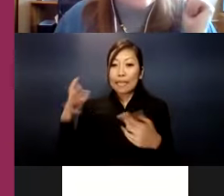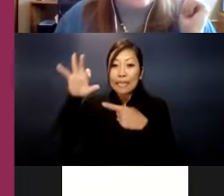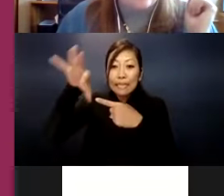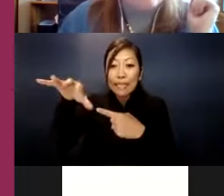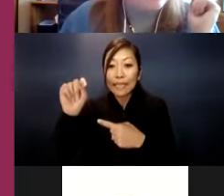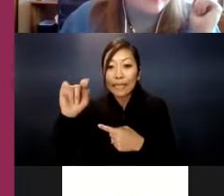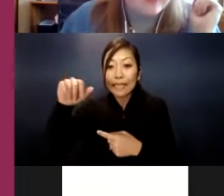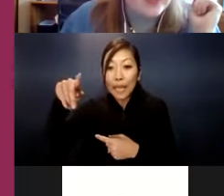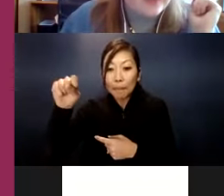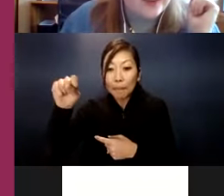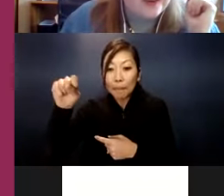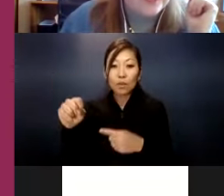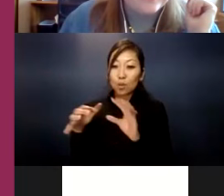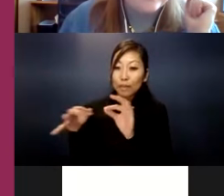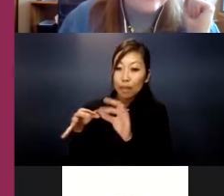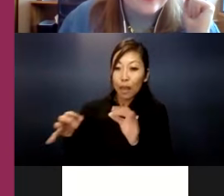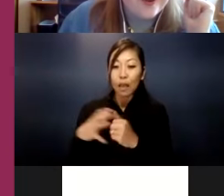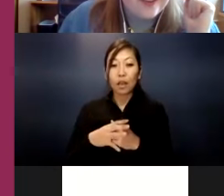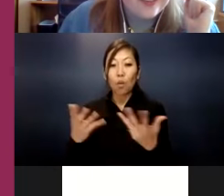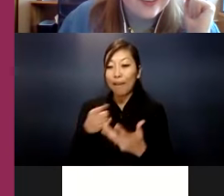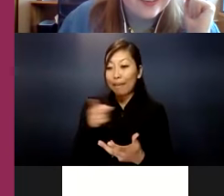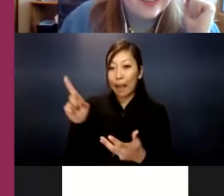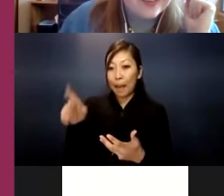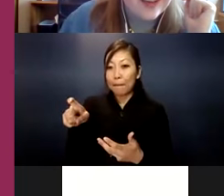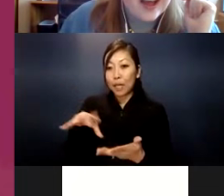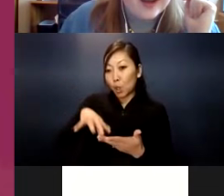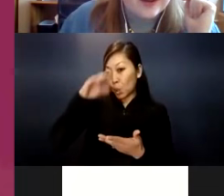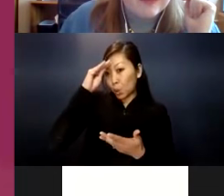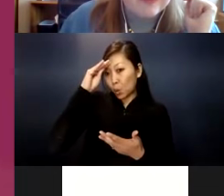it, things they need to know. So